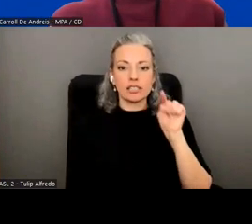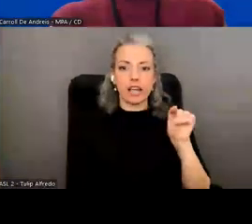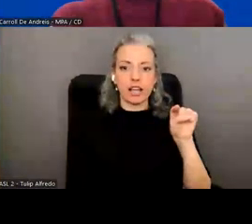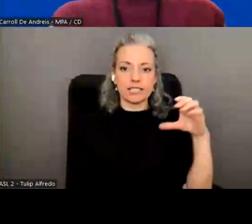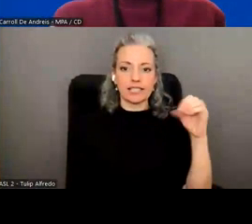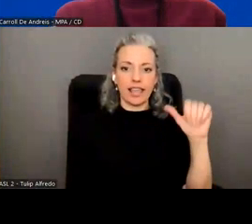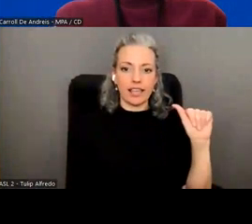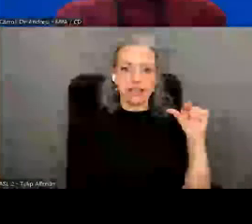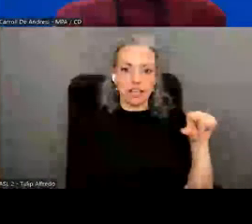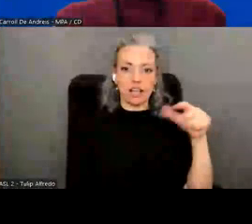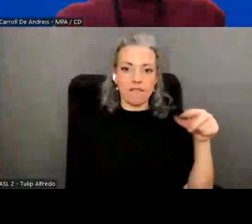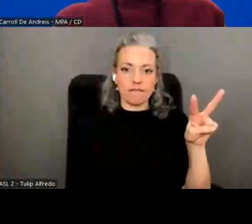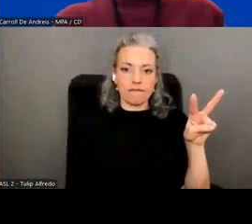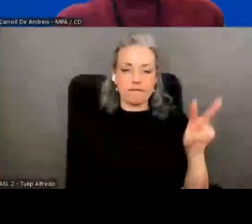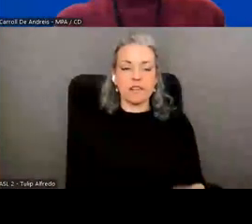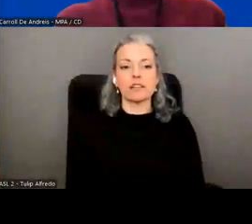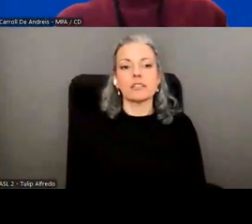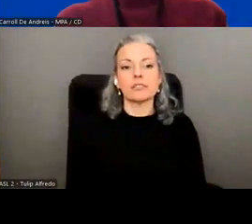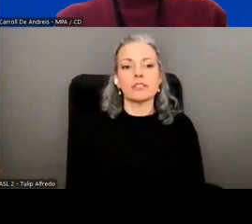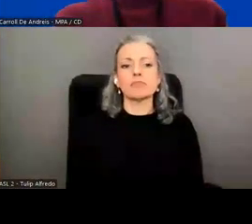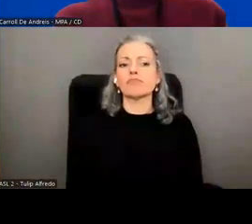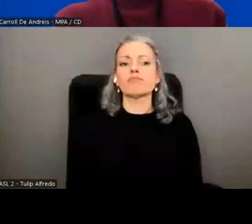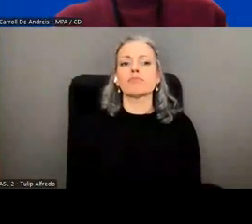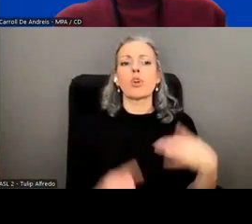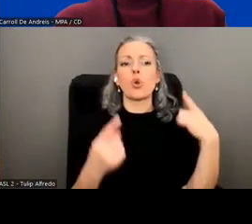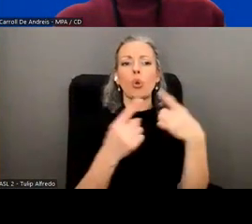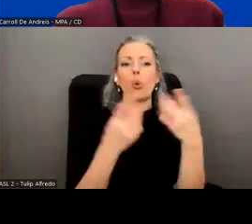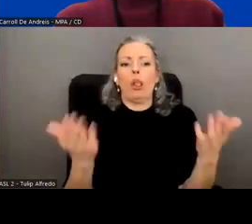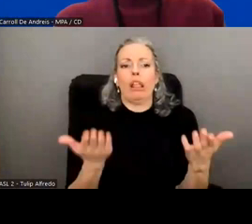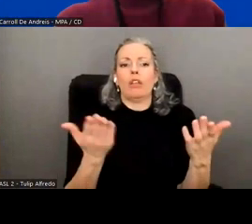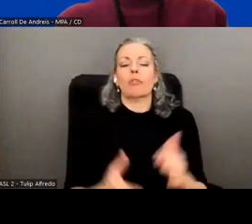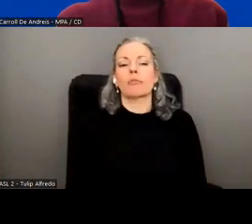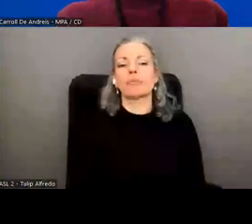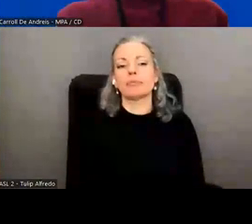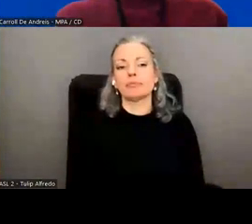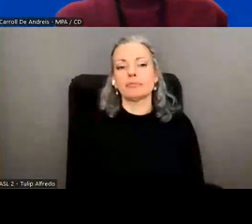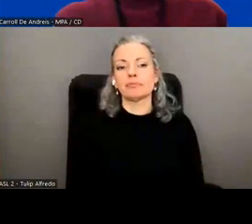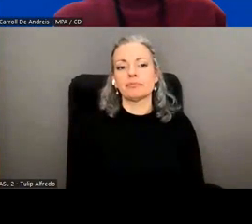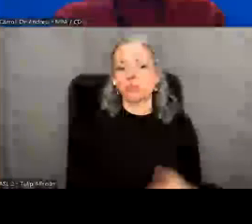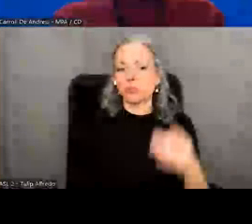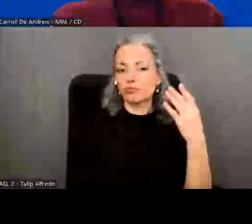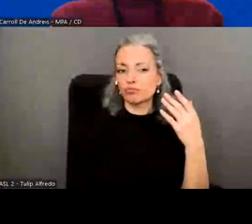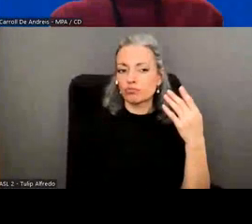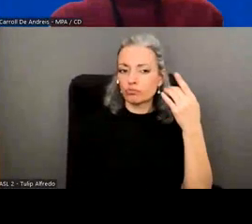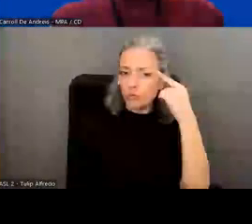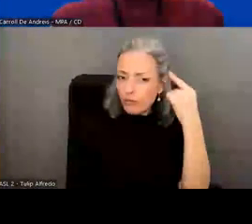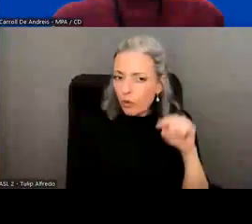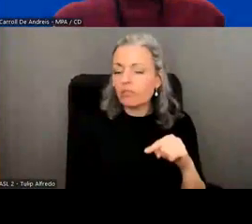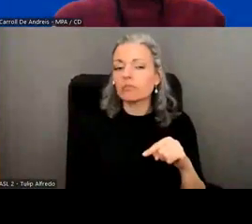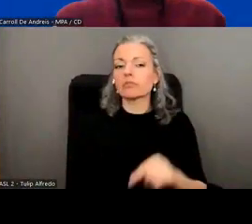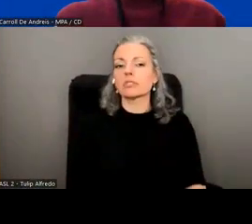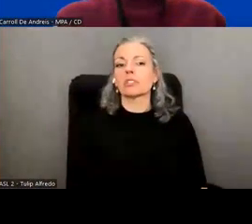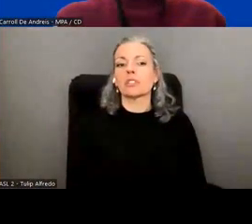Wanted to talk about the purpose of this stakeholder meeting. The primary purpose of the California Aging and